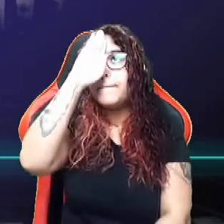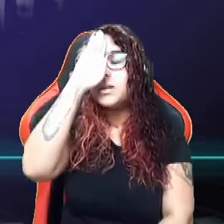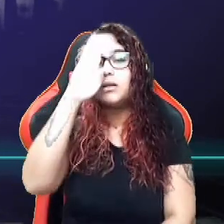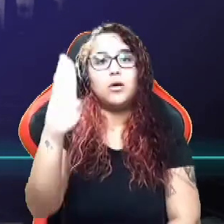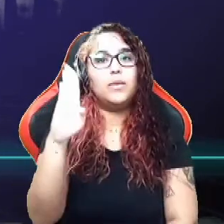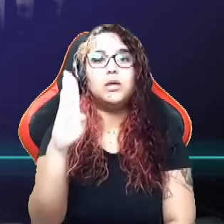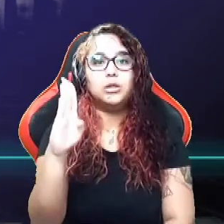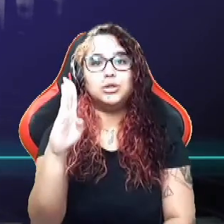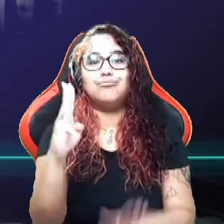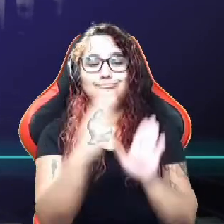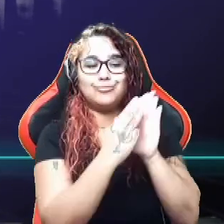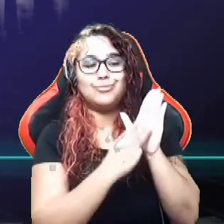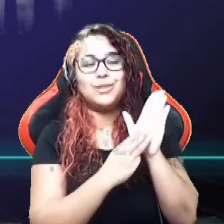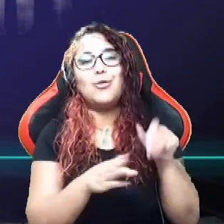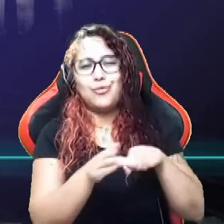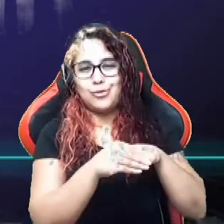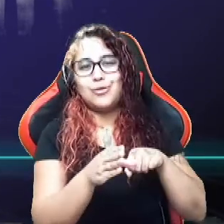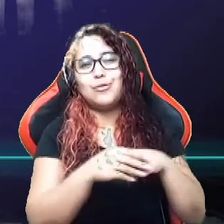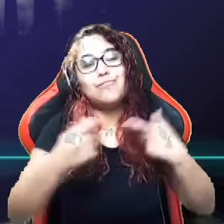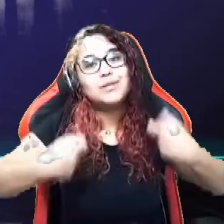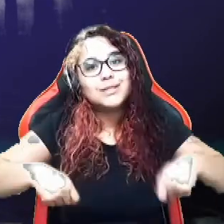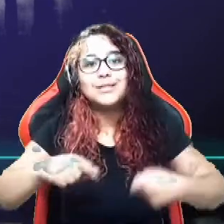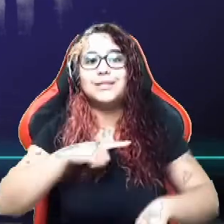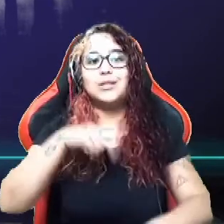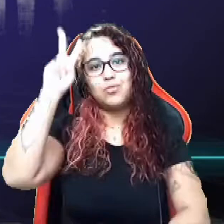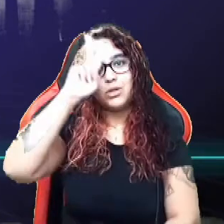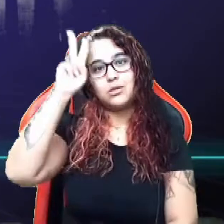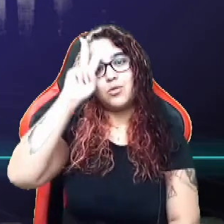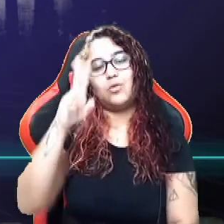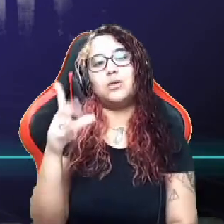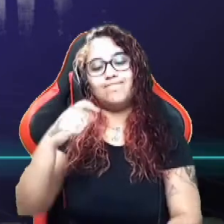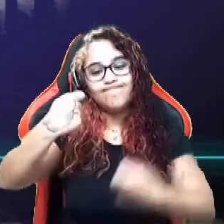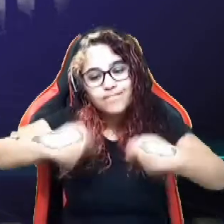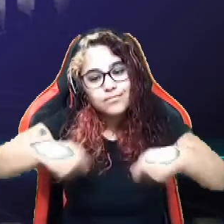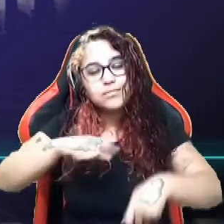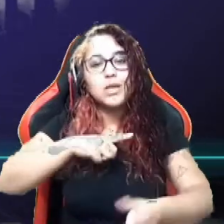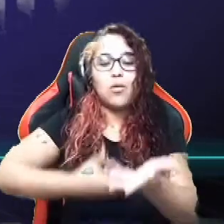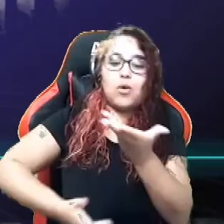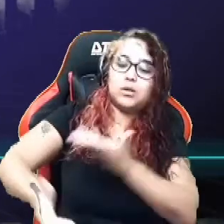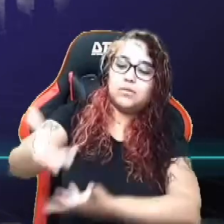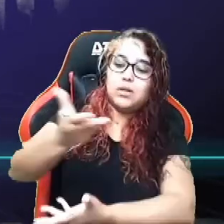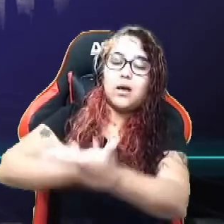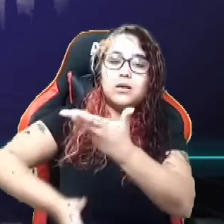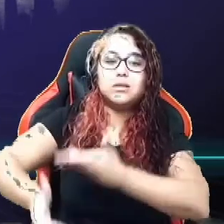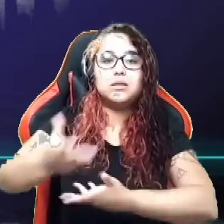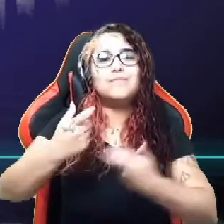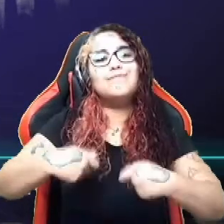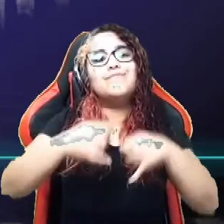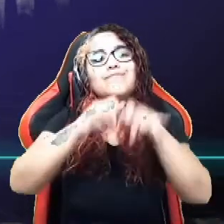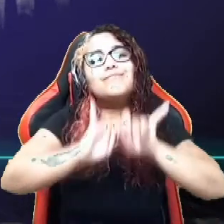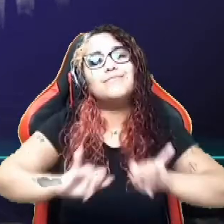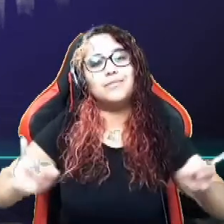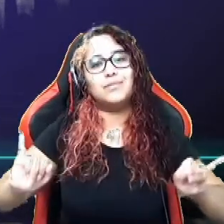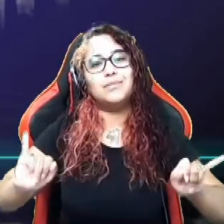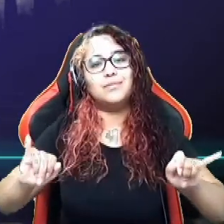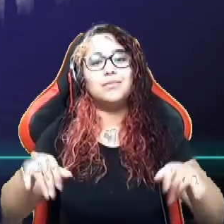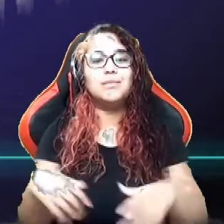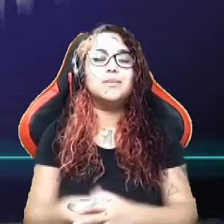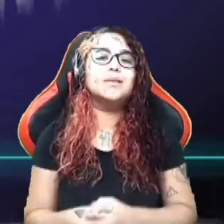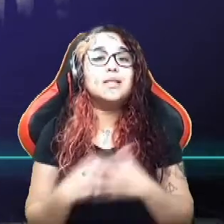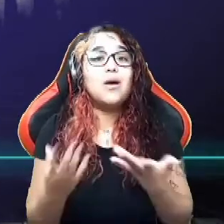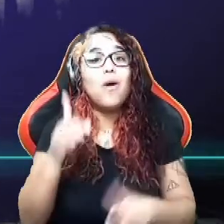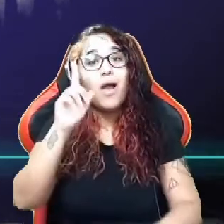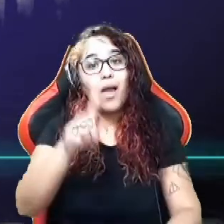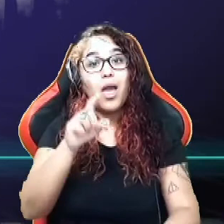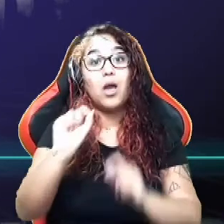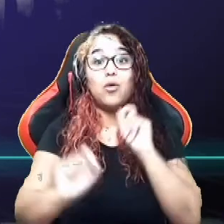First, we need to understand that we need to tell a story through content. We need to engage with people. We need to have something to